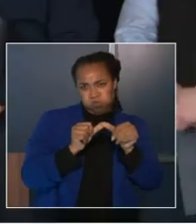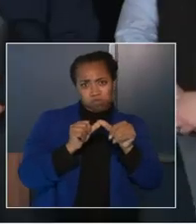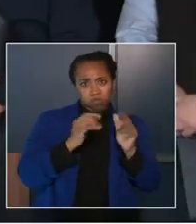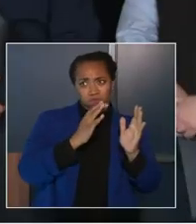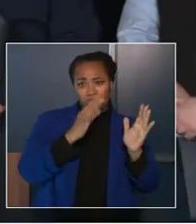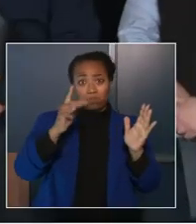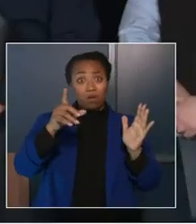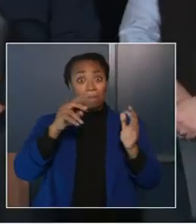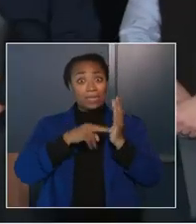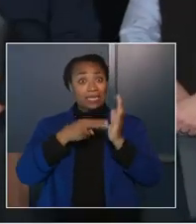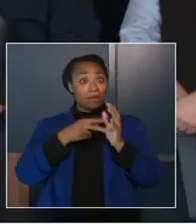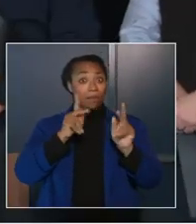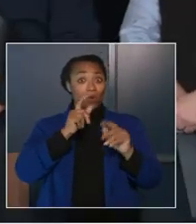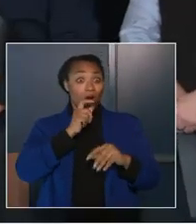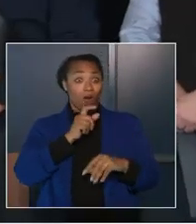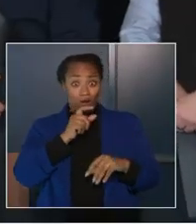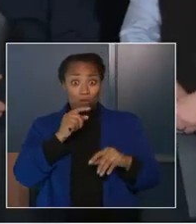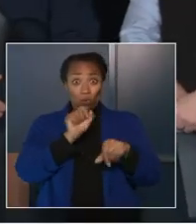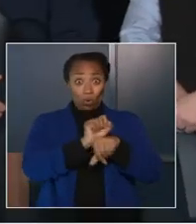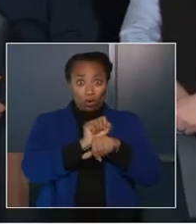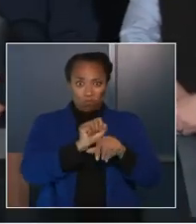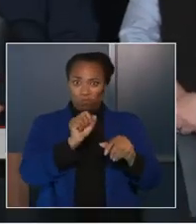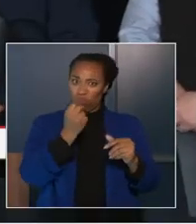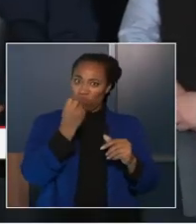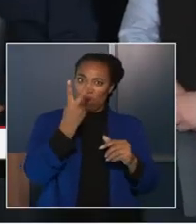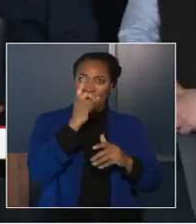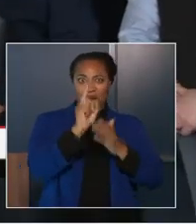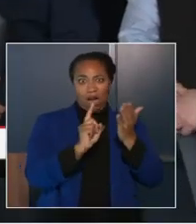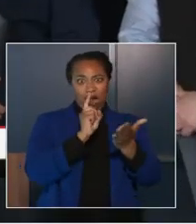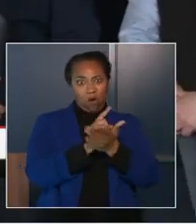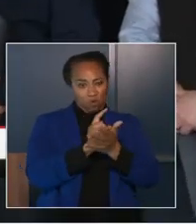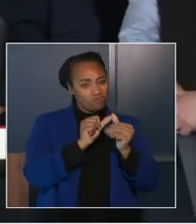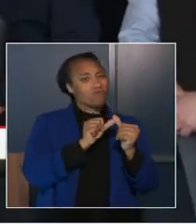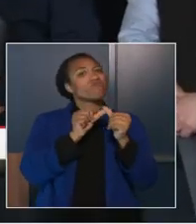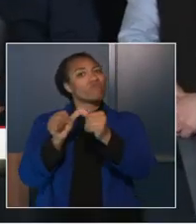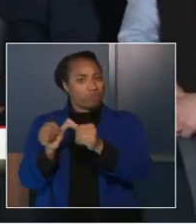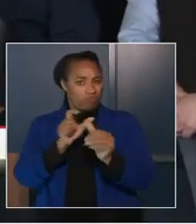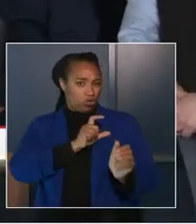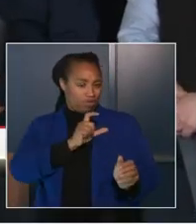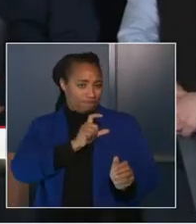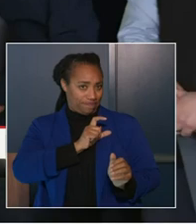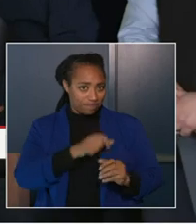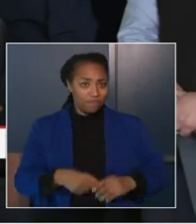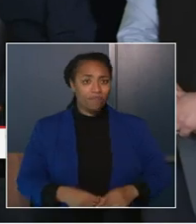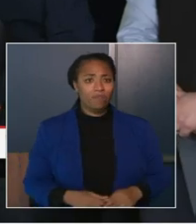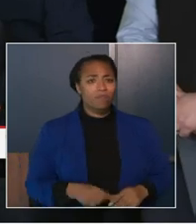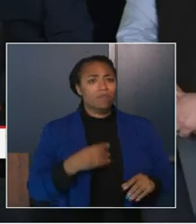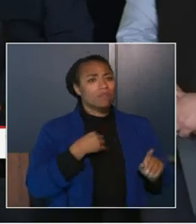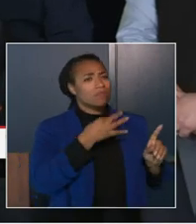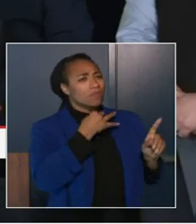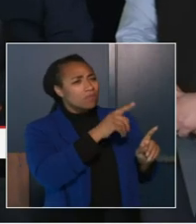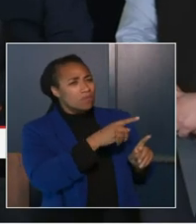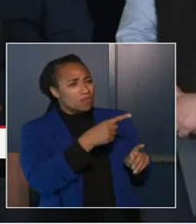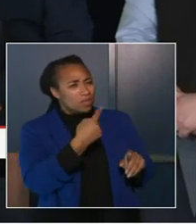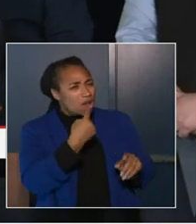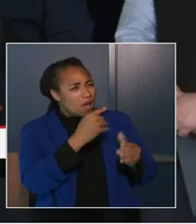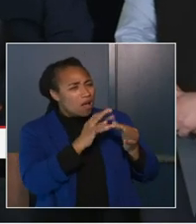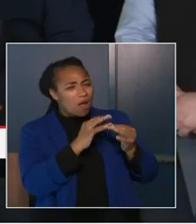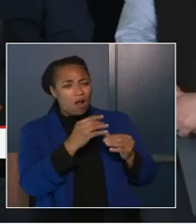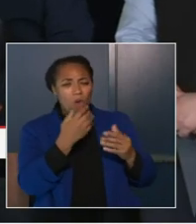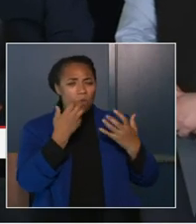know you said you really don't like closing schools. I guess what goes into the decision-making, as far as